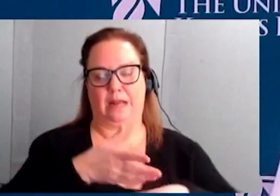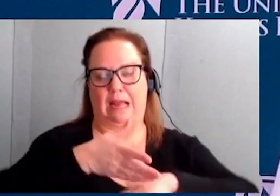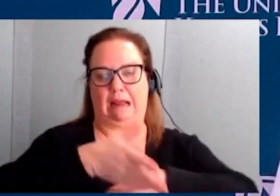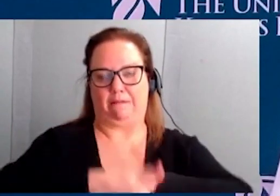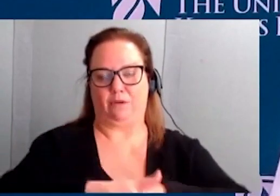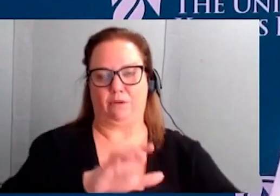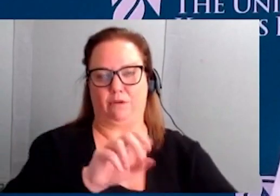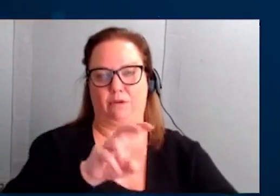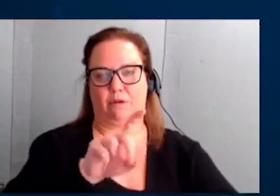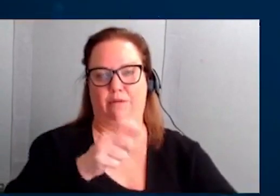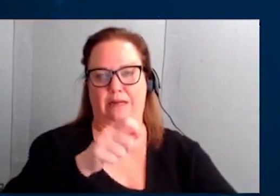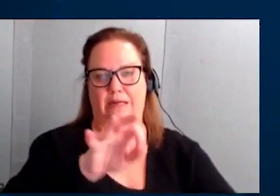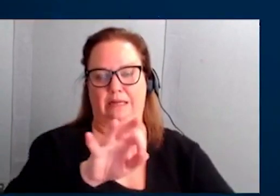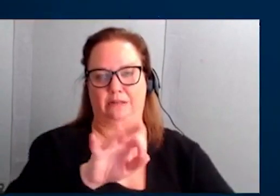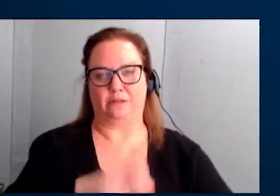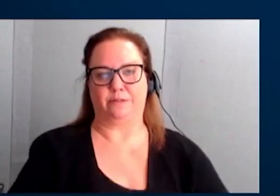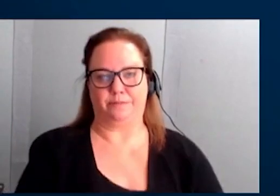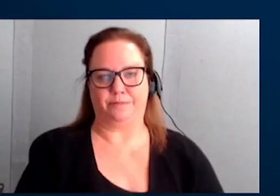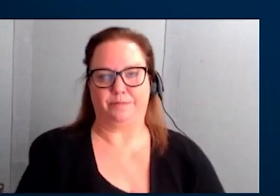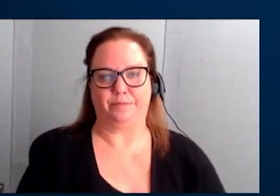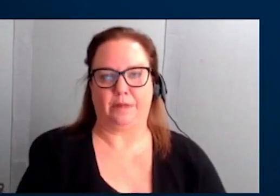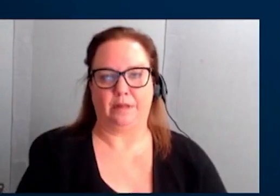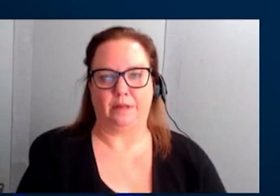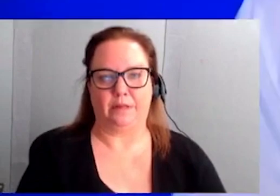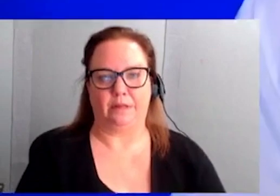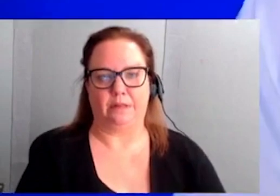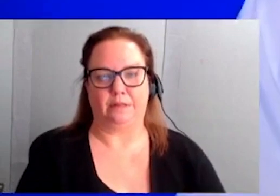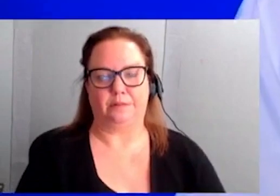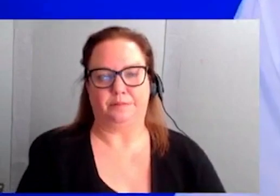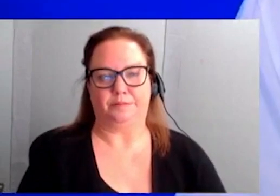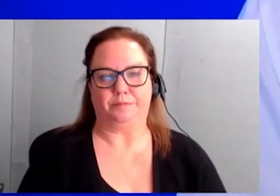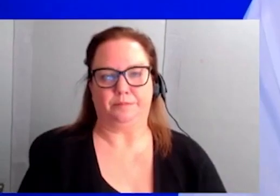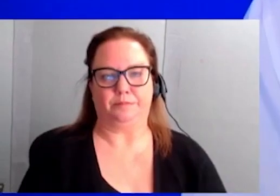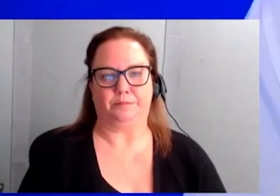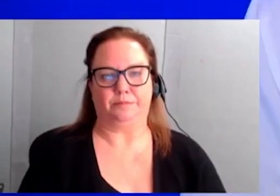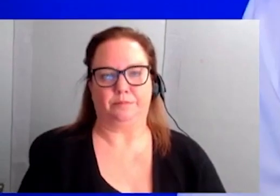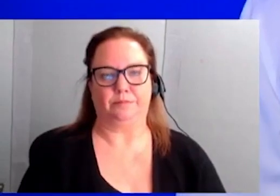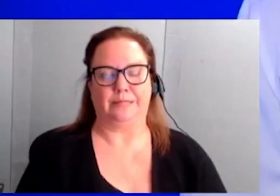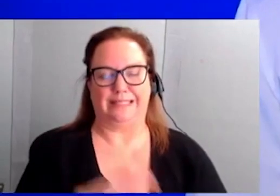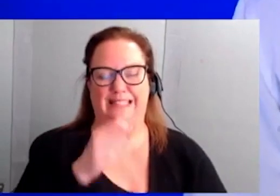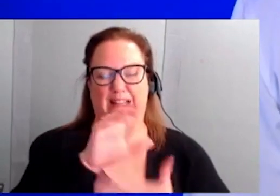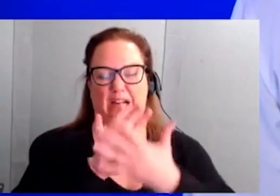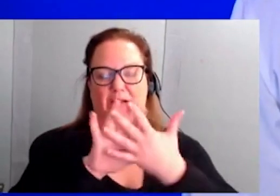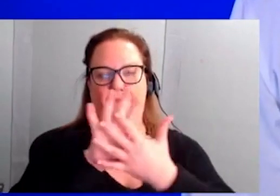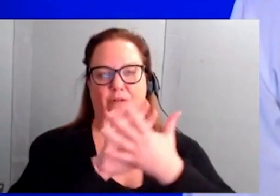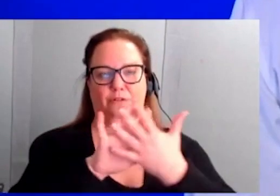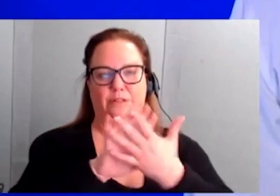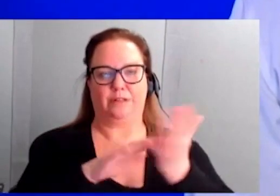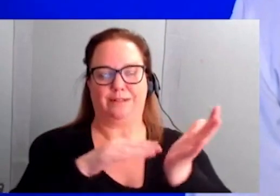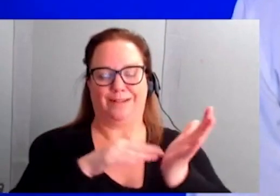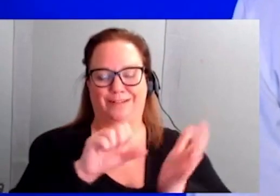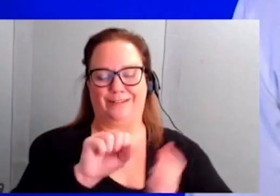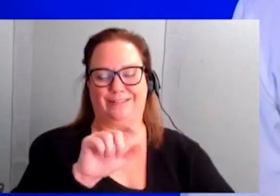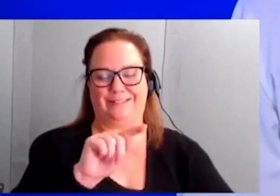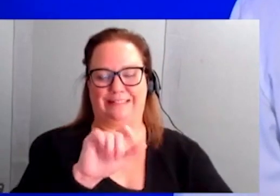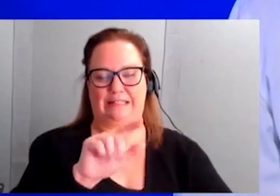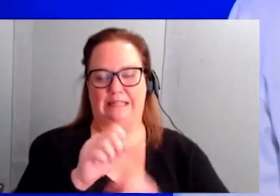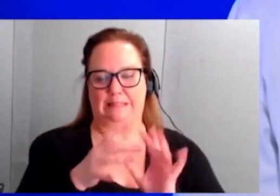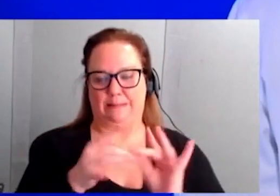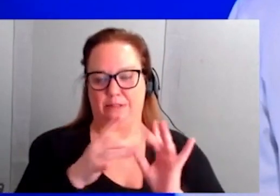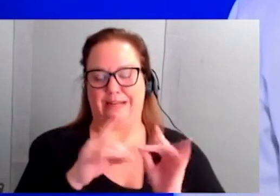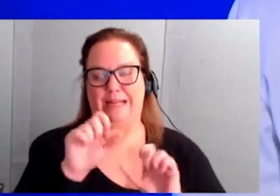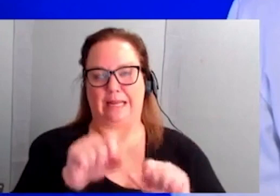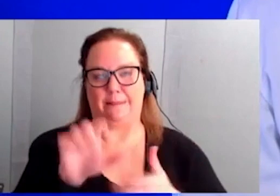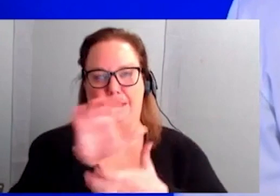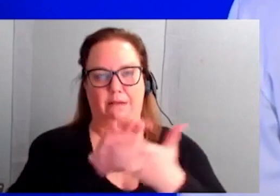that's the recommendation. Yeah, I mean, it does get a little gray, just like Dr. Stites had mentioned. It can be confusing. We don't